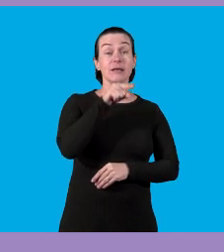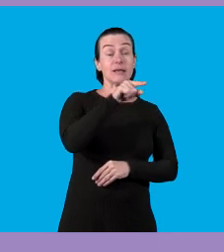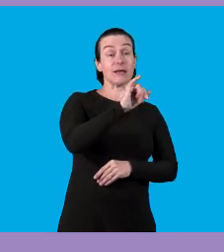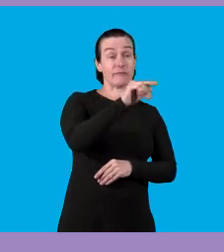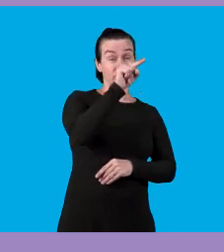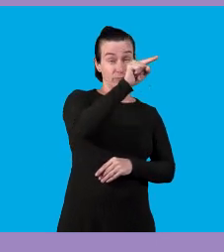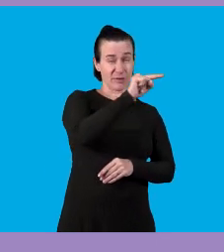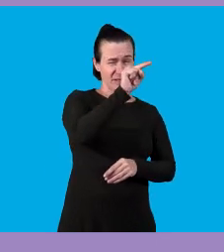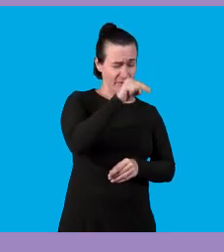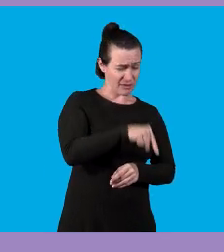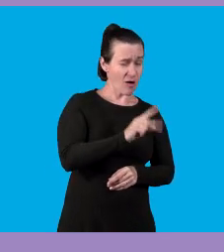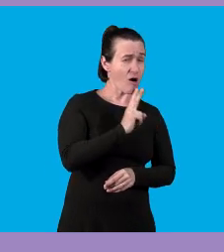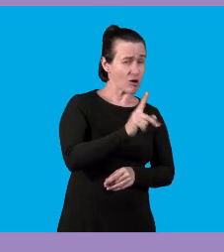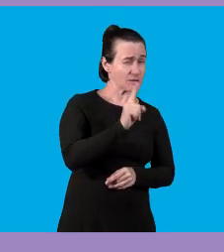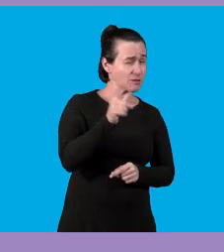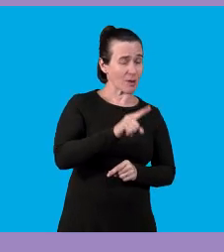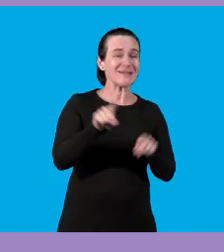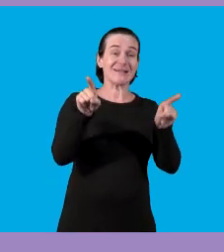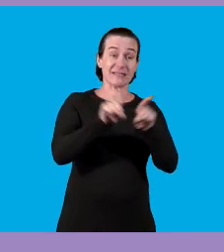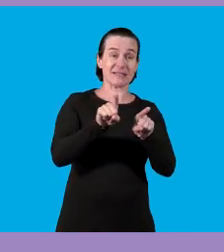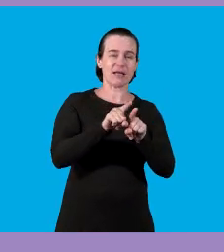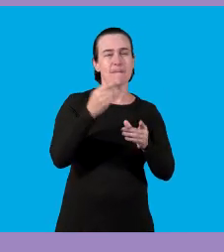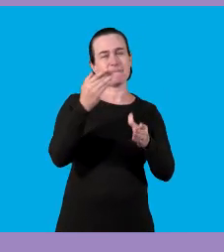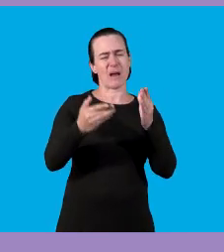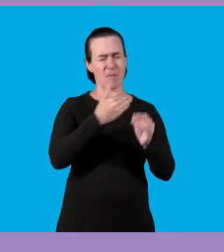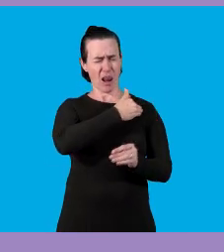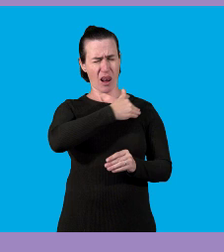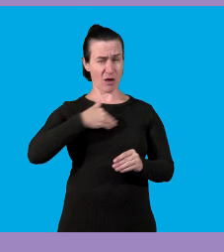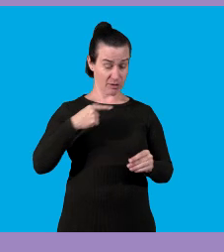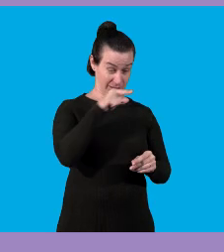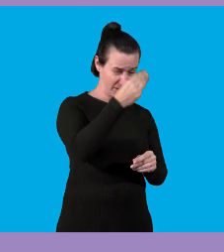equal to the longest side BC